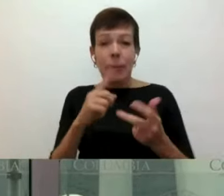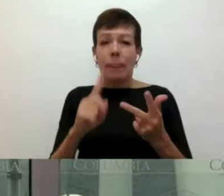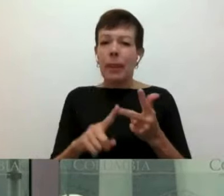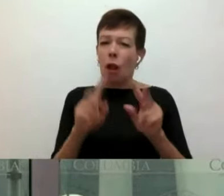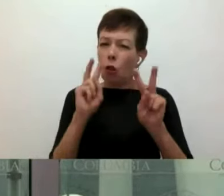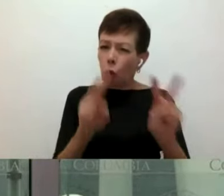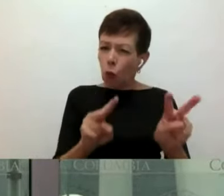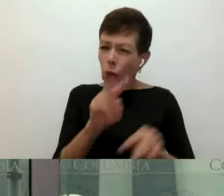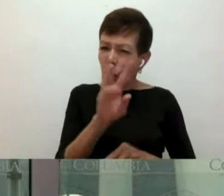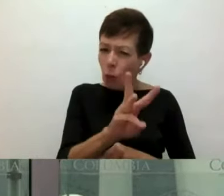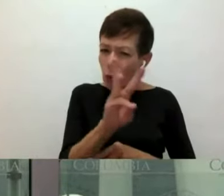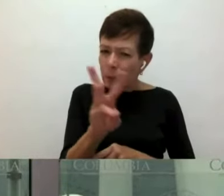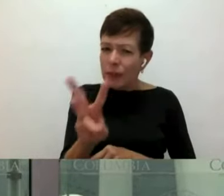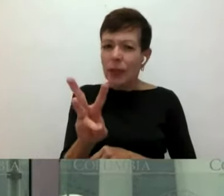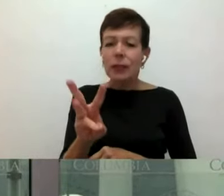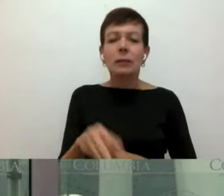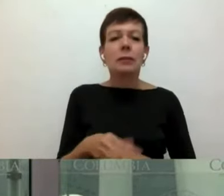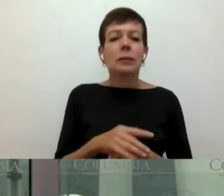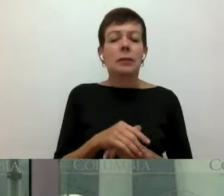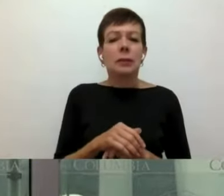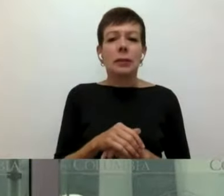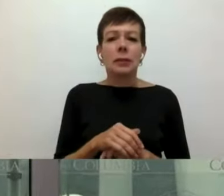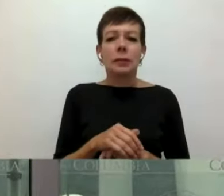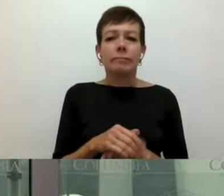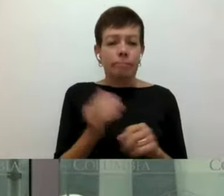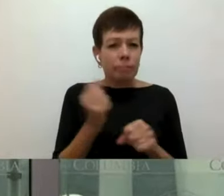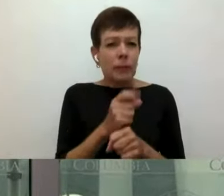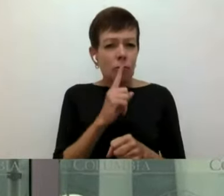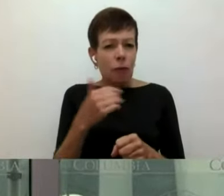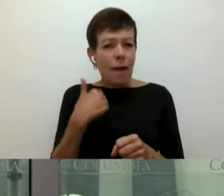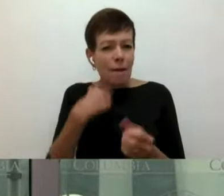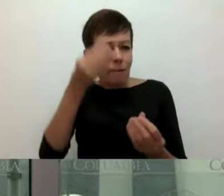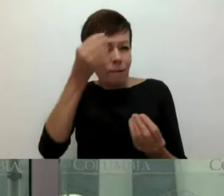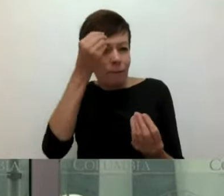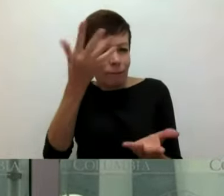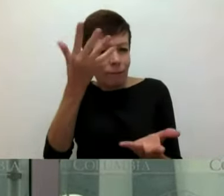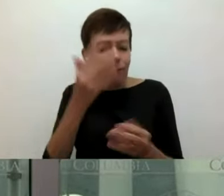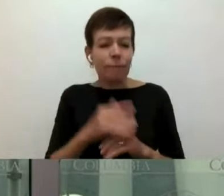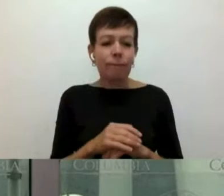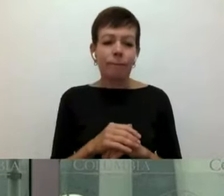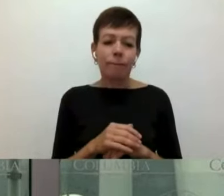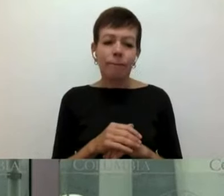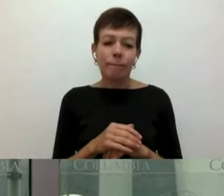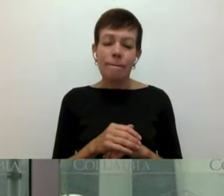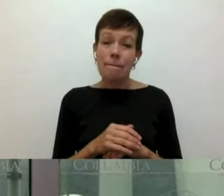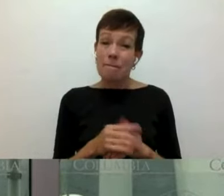monitor information on the BC Wildfire Service website, Emergency Info BC, and Drive BC.